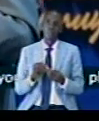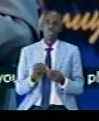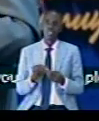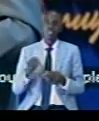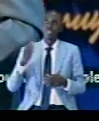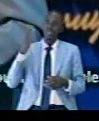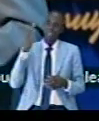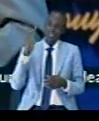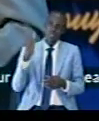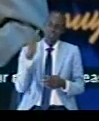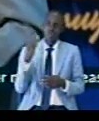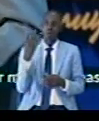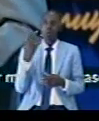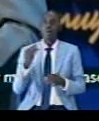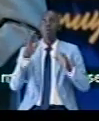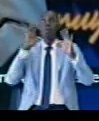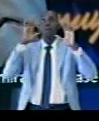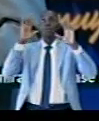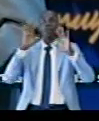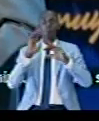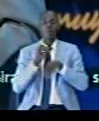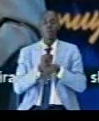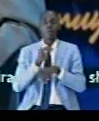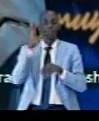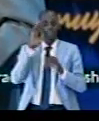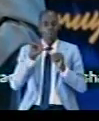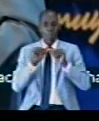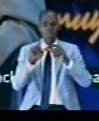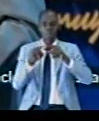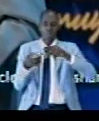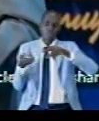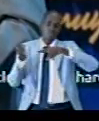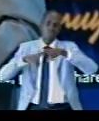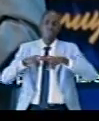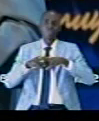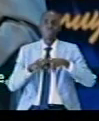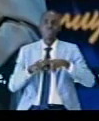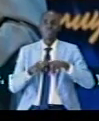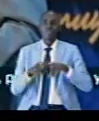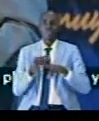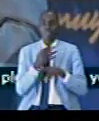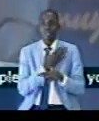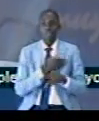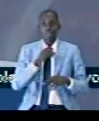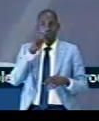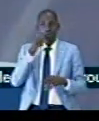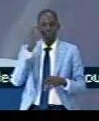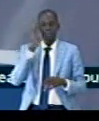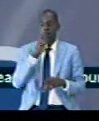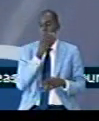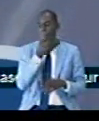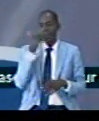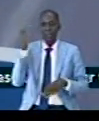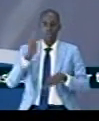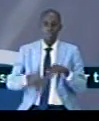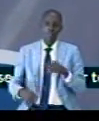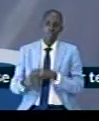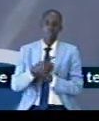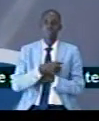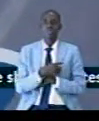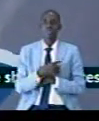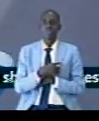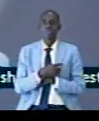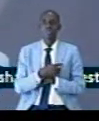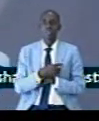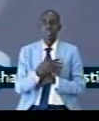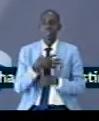Testimonies and miracles will continue to increase. And tomorrow will be greater than today.